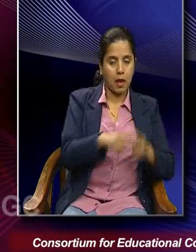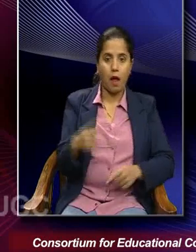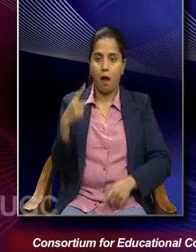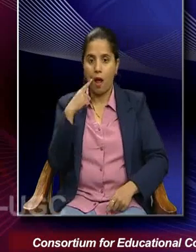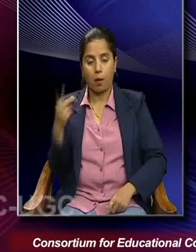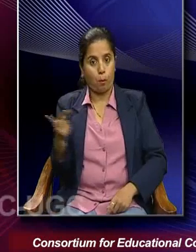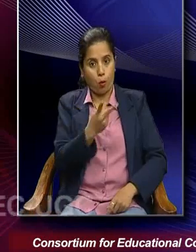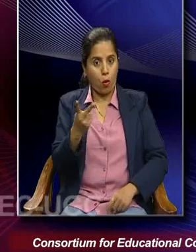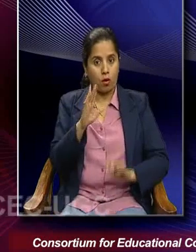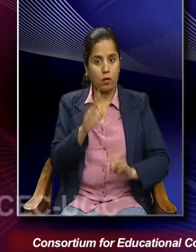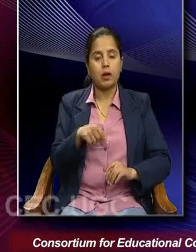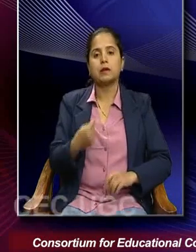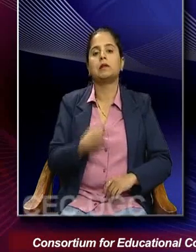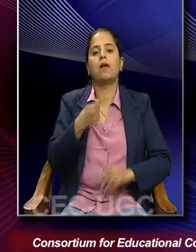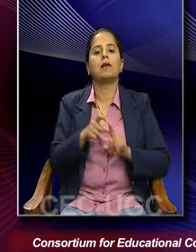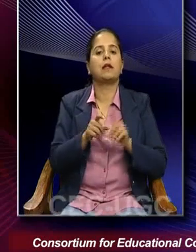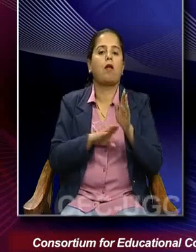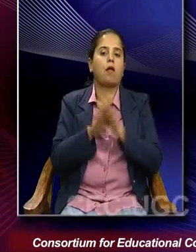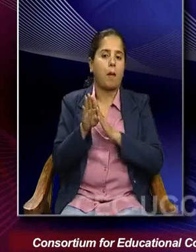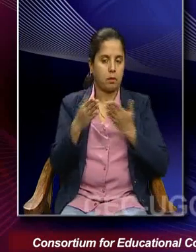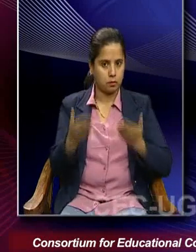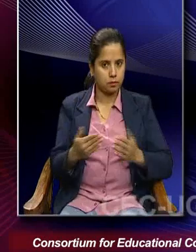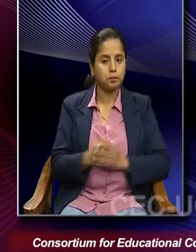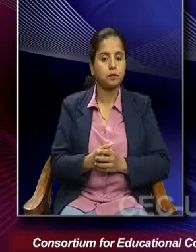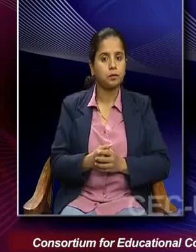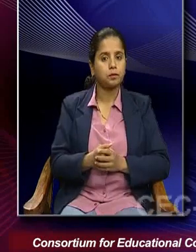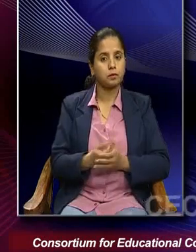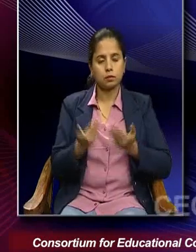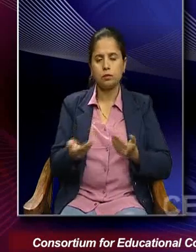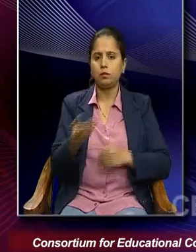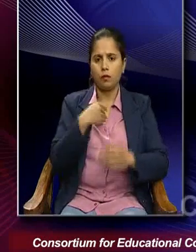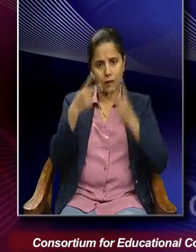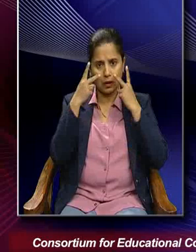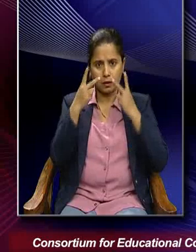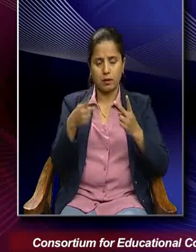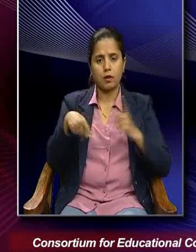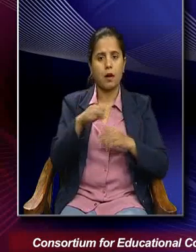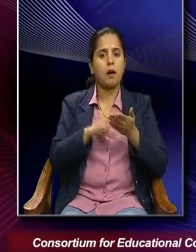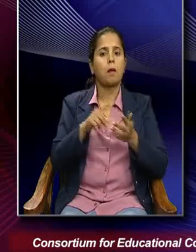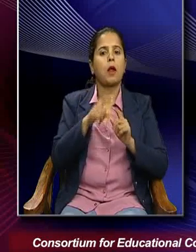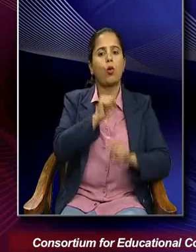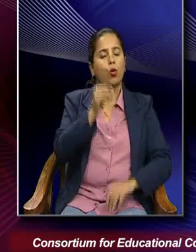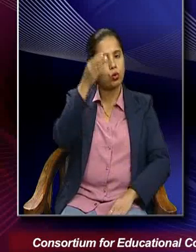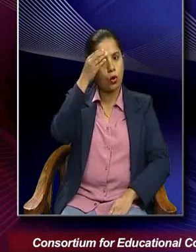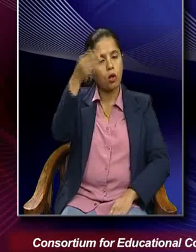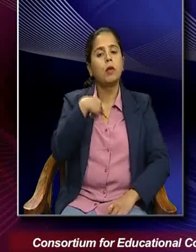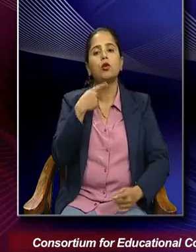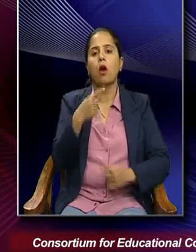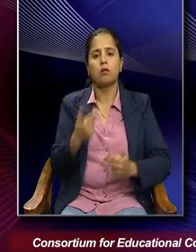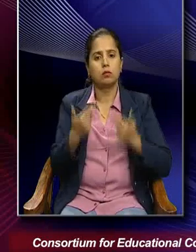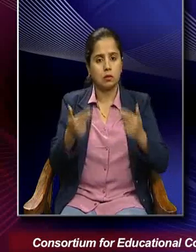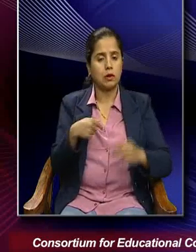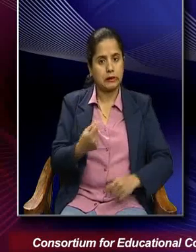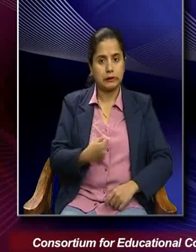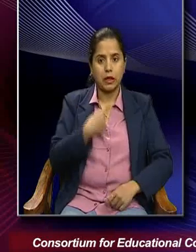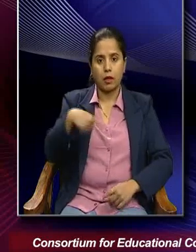socialization. Socialization was very important process for Mead because it is helping us to learn how